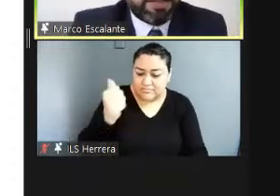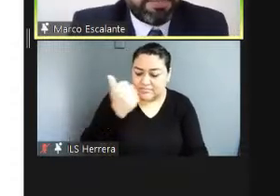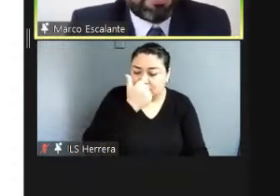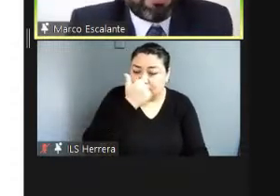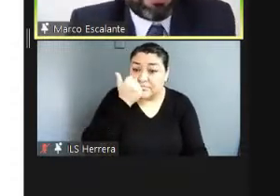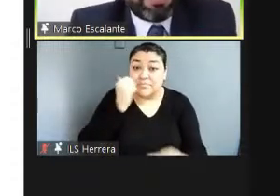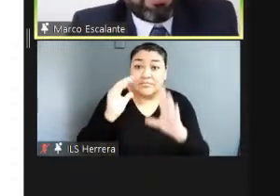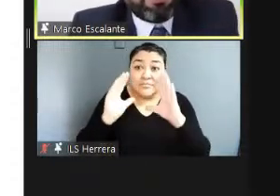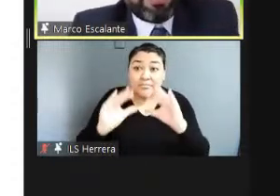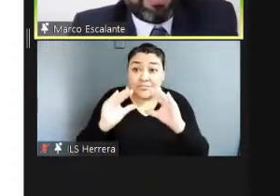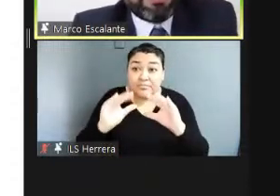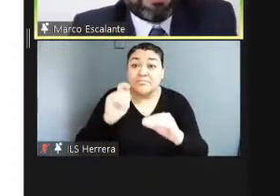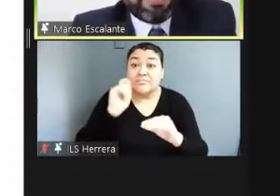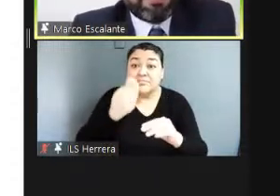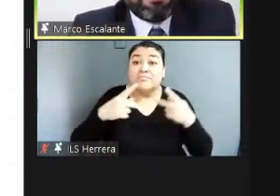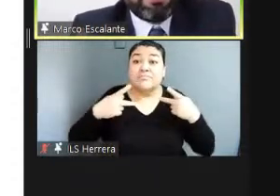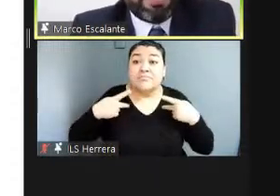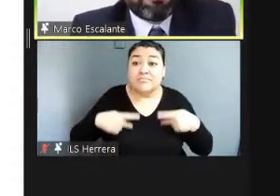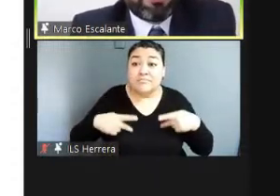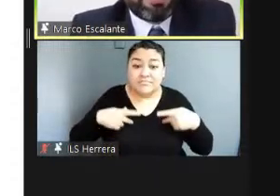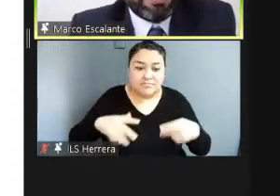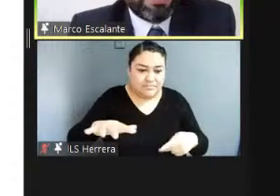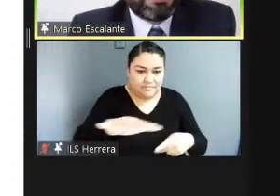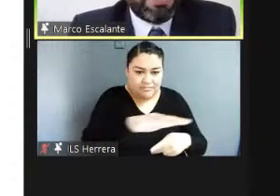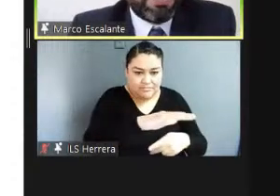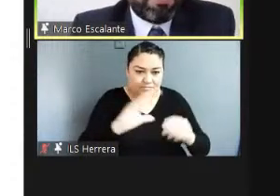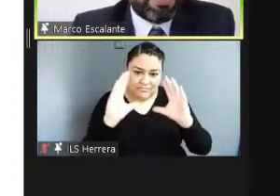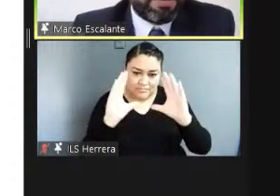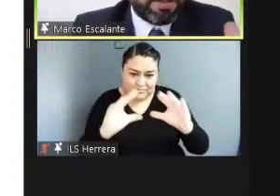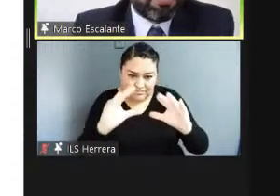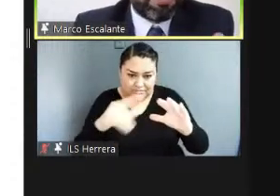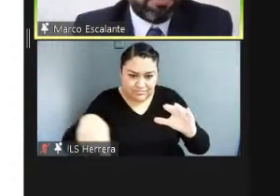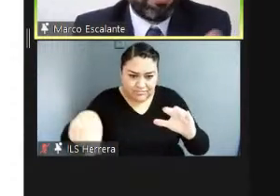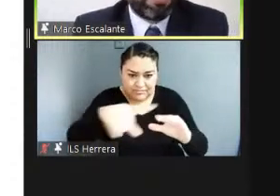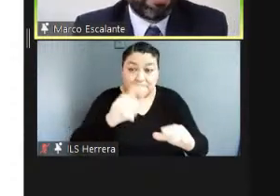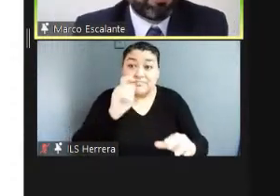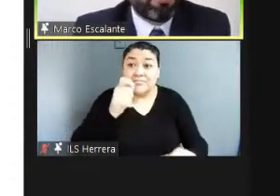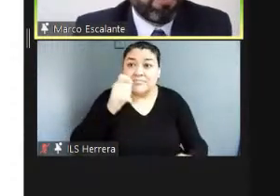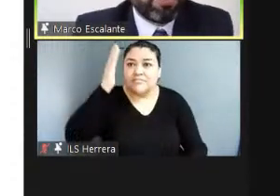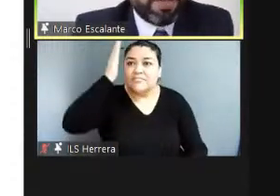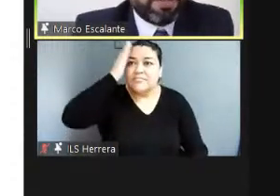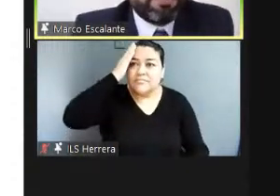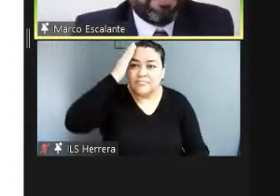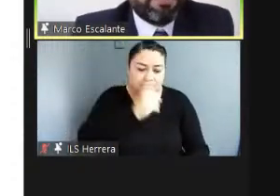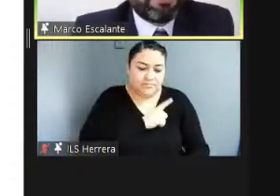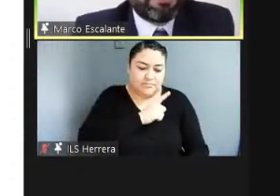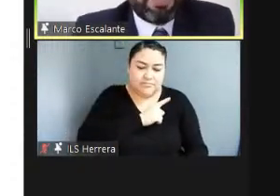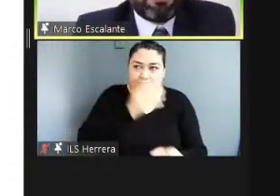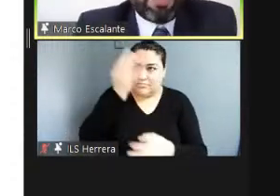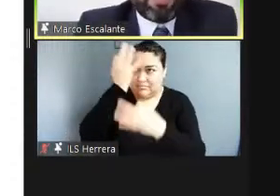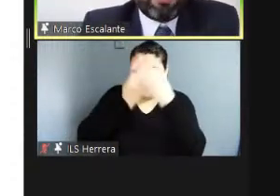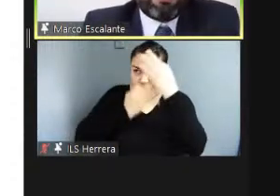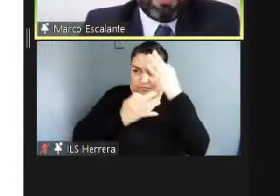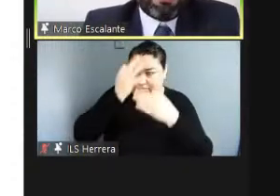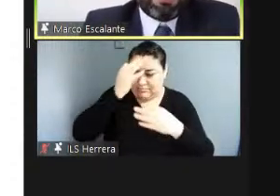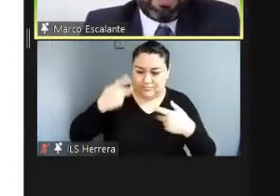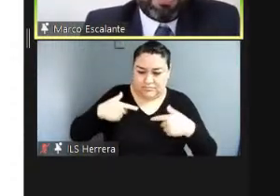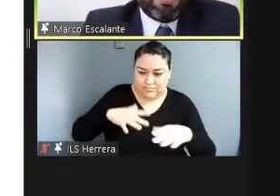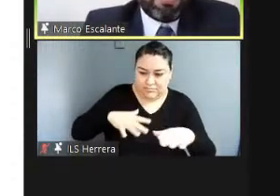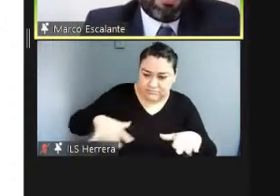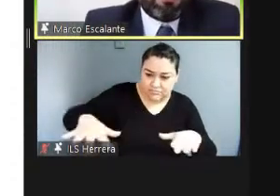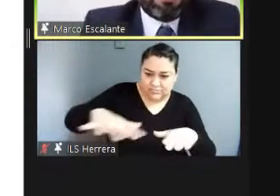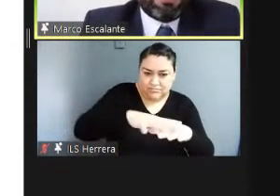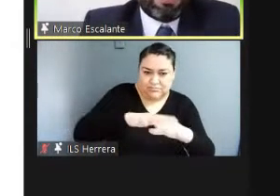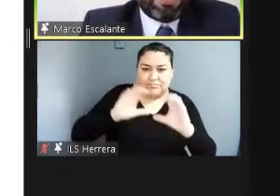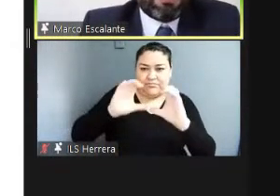participate in having a good health. So we need to teach physicians how to involve the communities and patients so